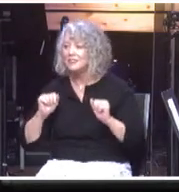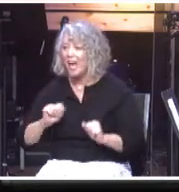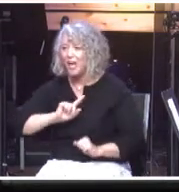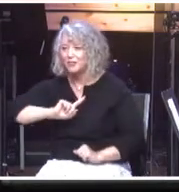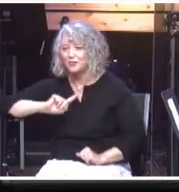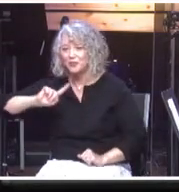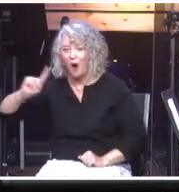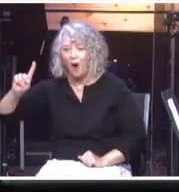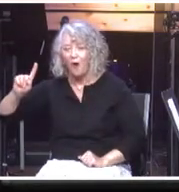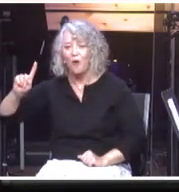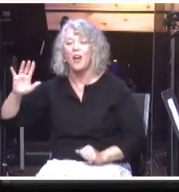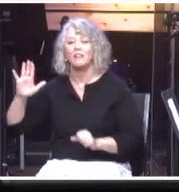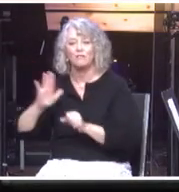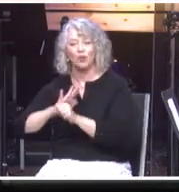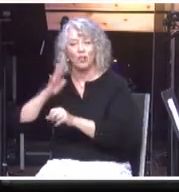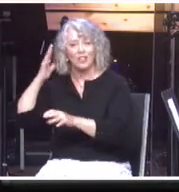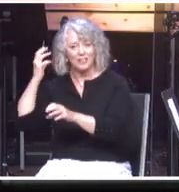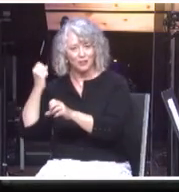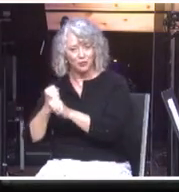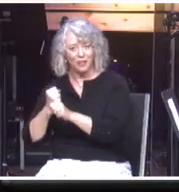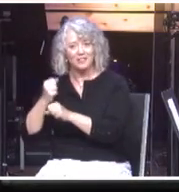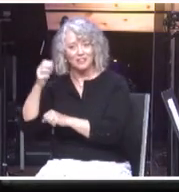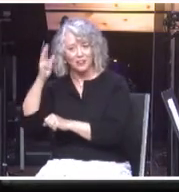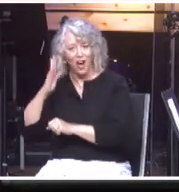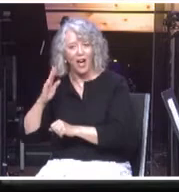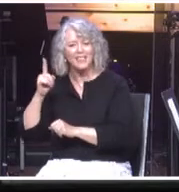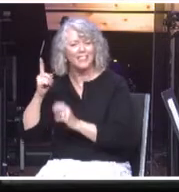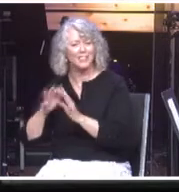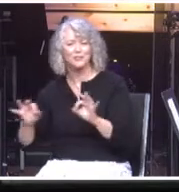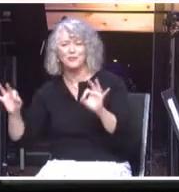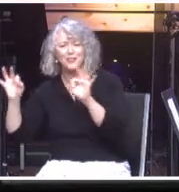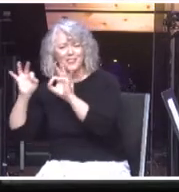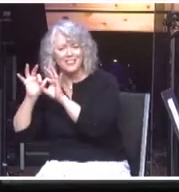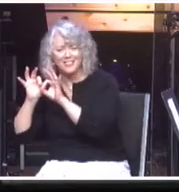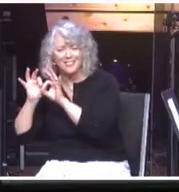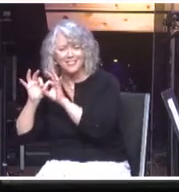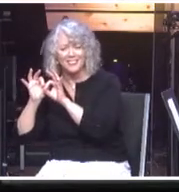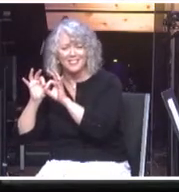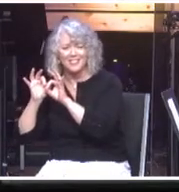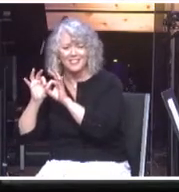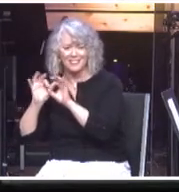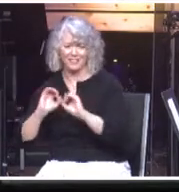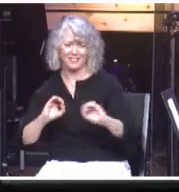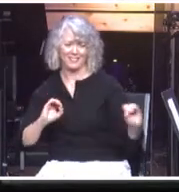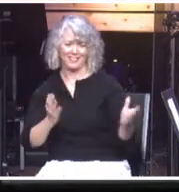God's total trustworthiness and love for us? Where else are you going to go?